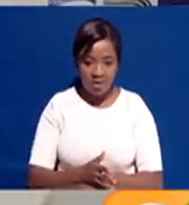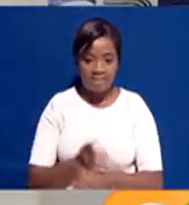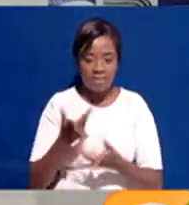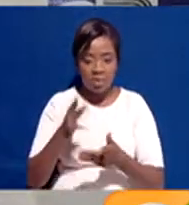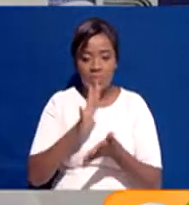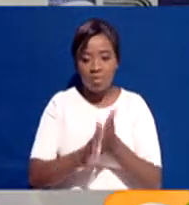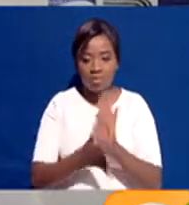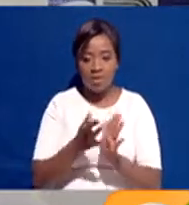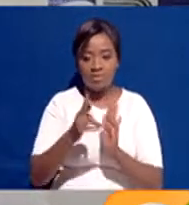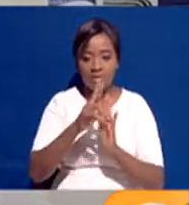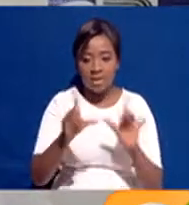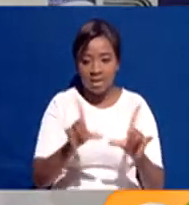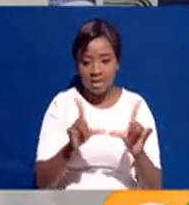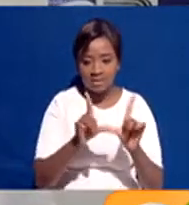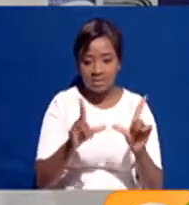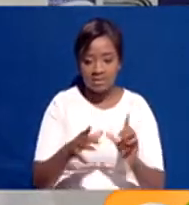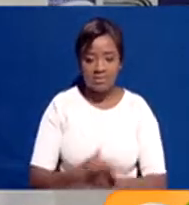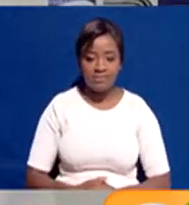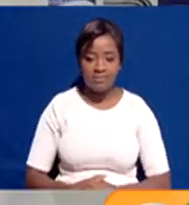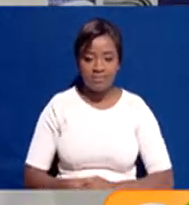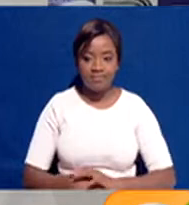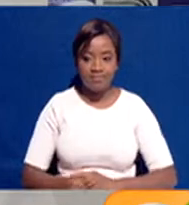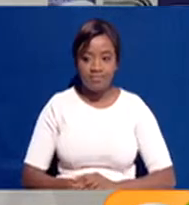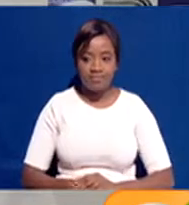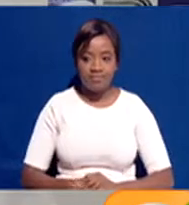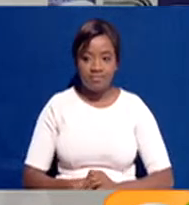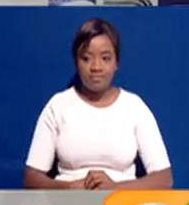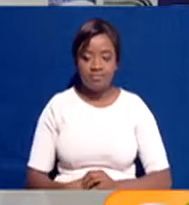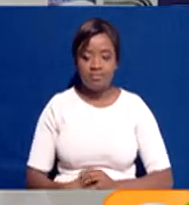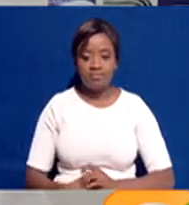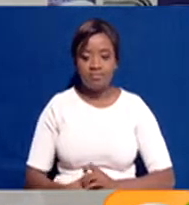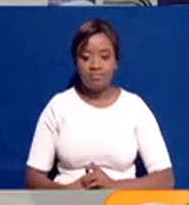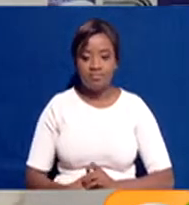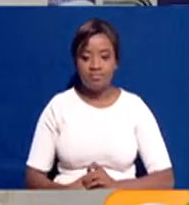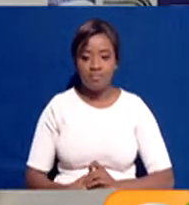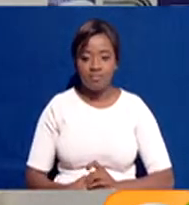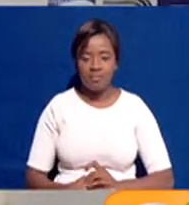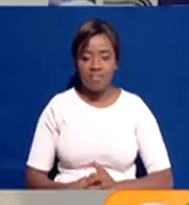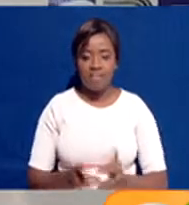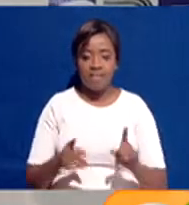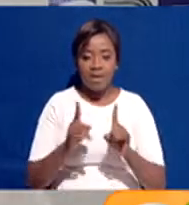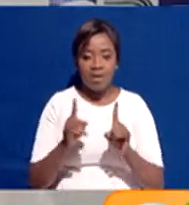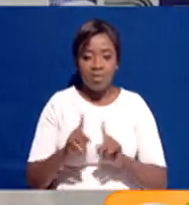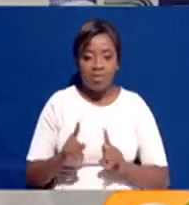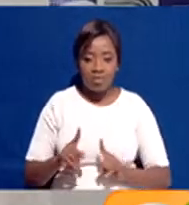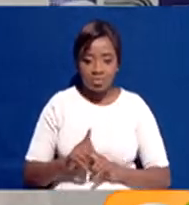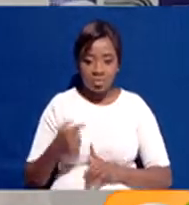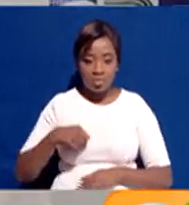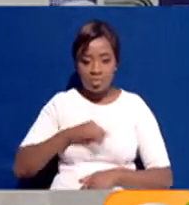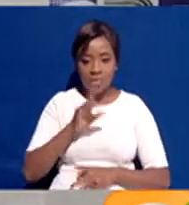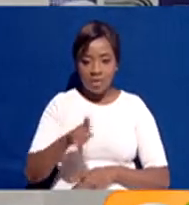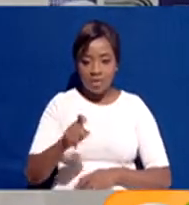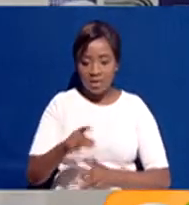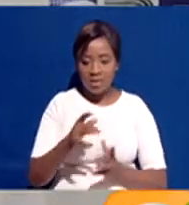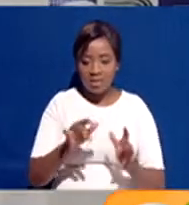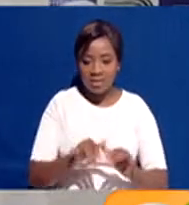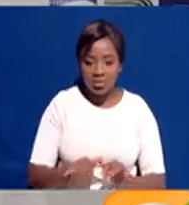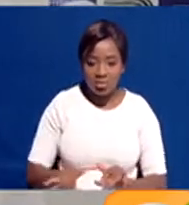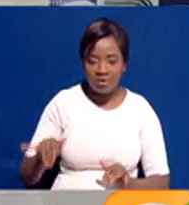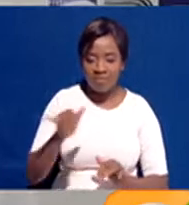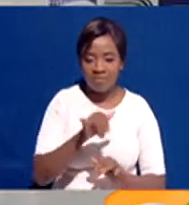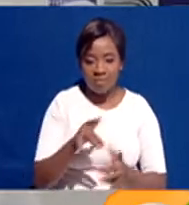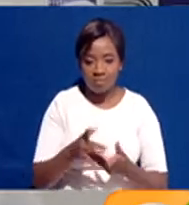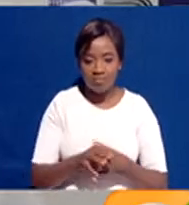the required license. We had set some kind of uniform capping on how much the solar regulations could have